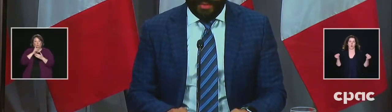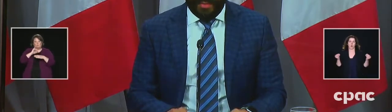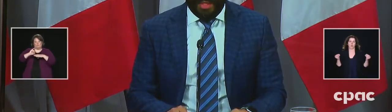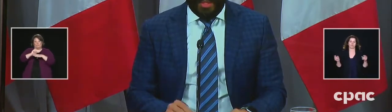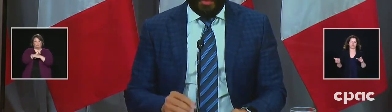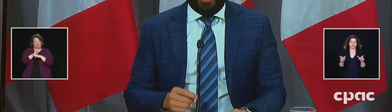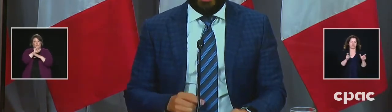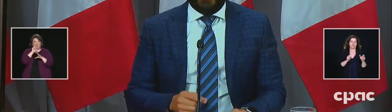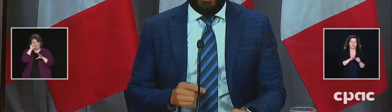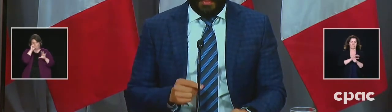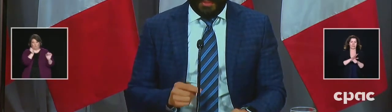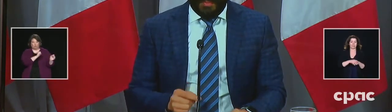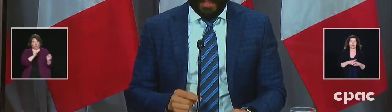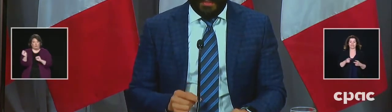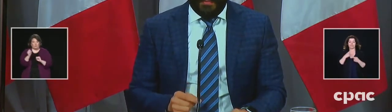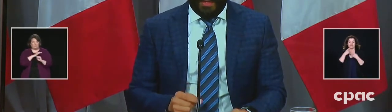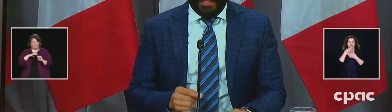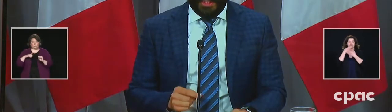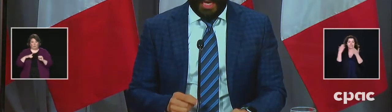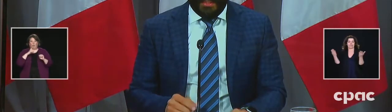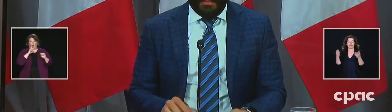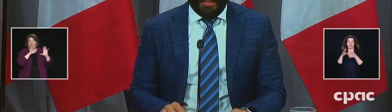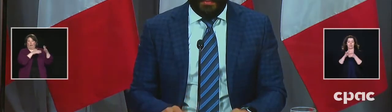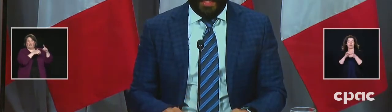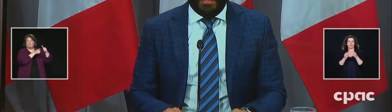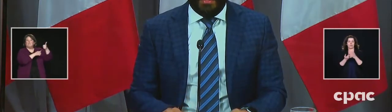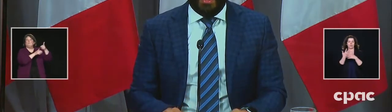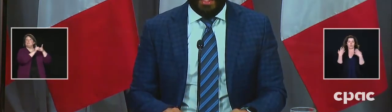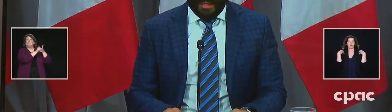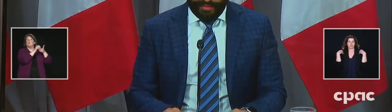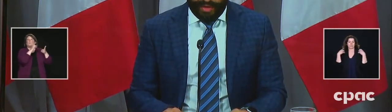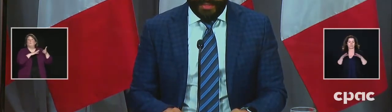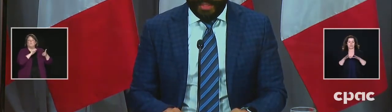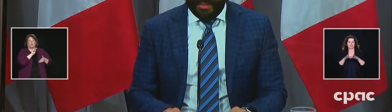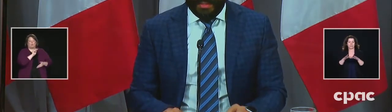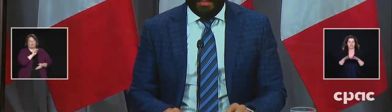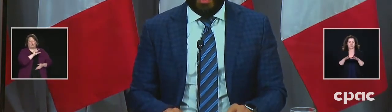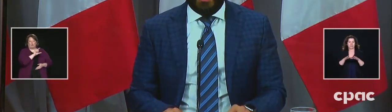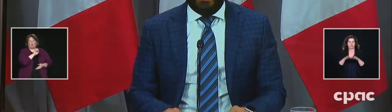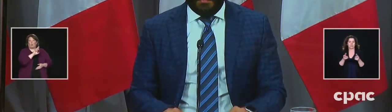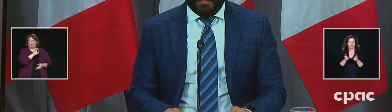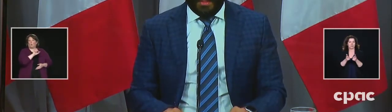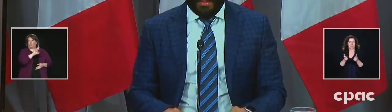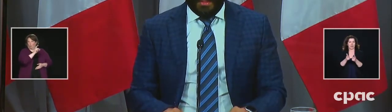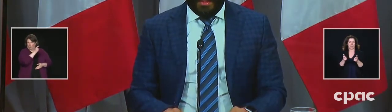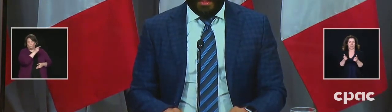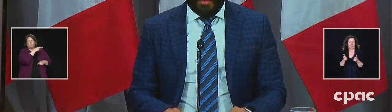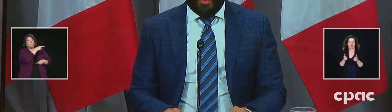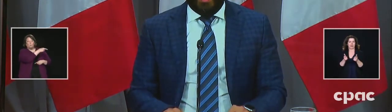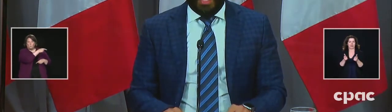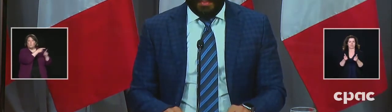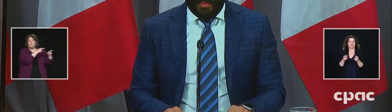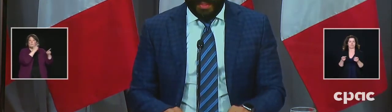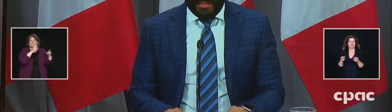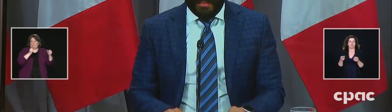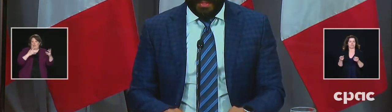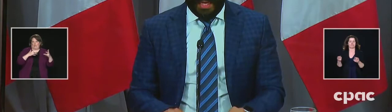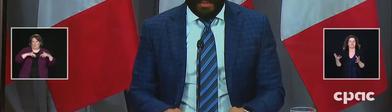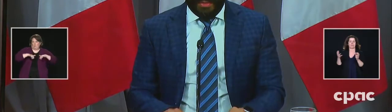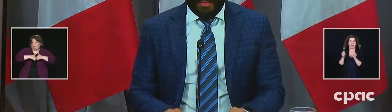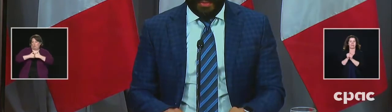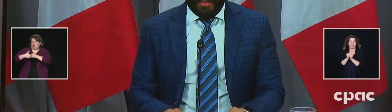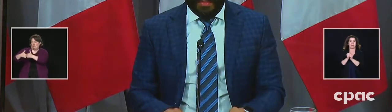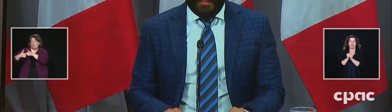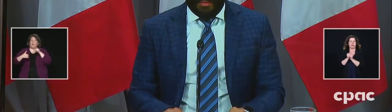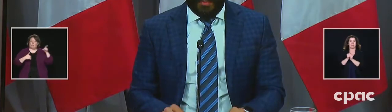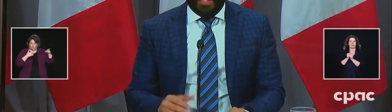Monique Leroux, to share their perspective on the challenges being faced across our industries. Over the coming weeks, the